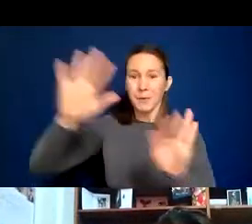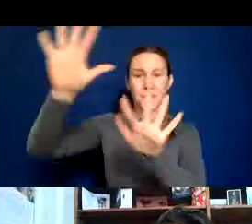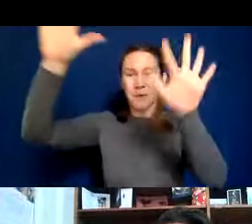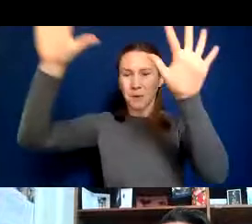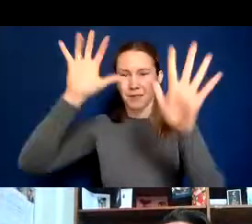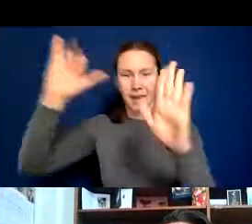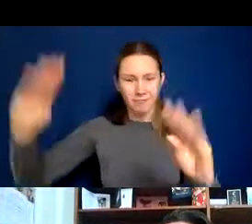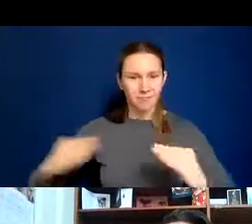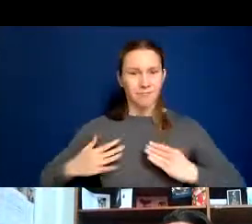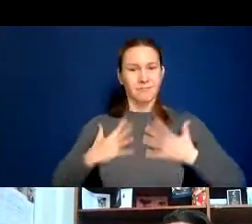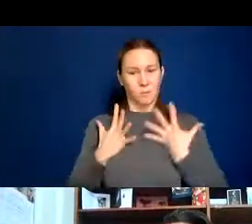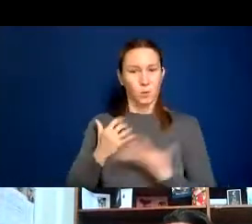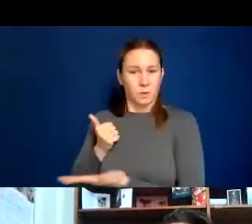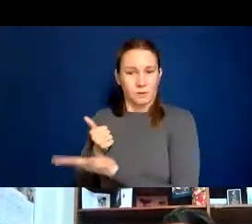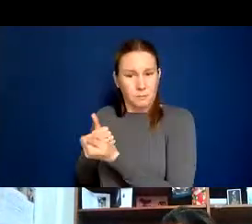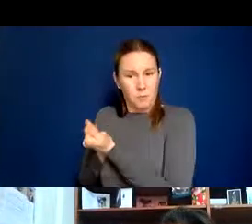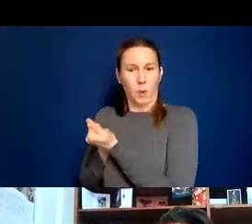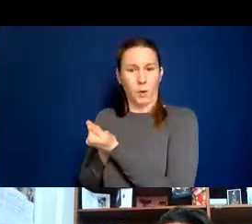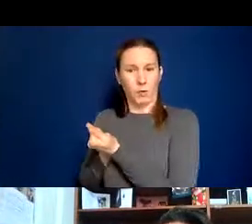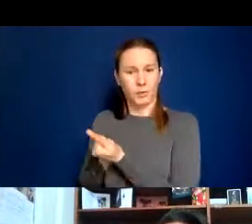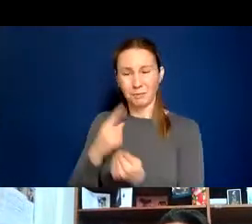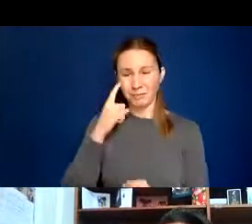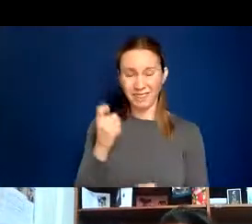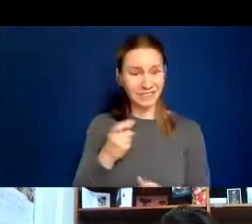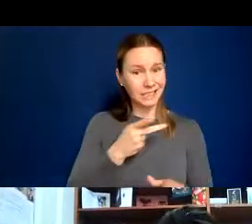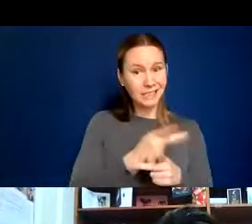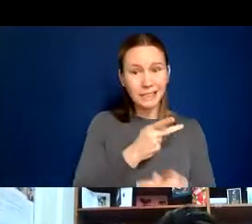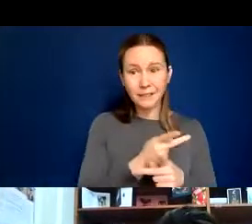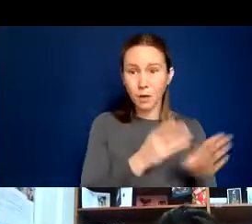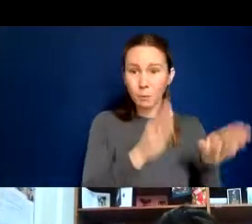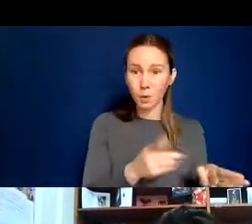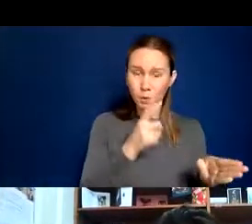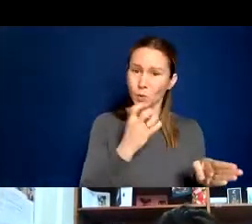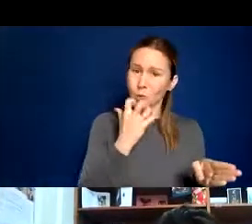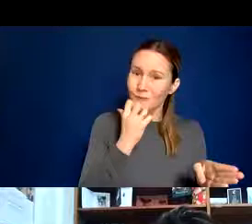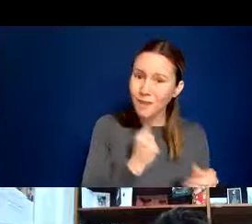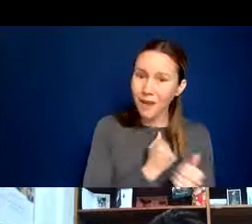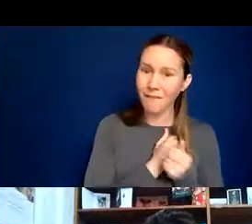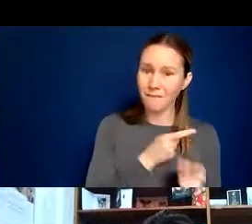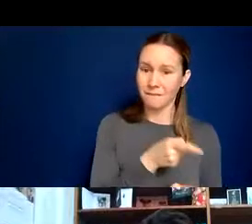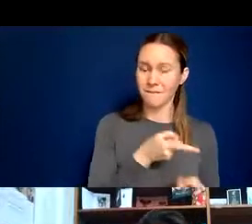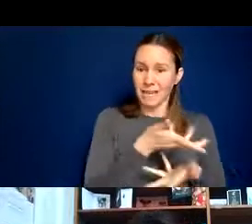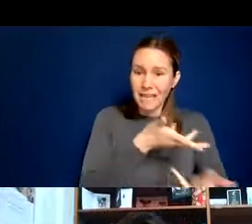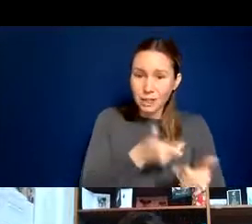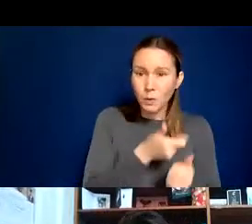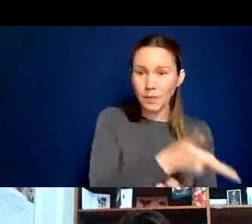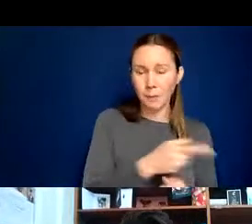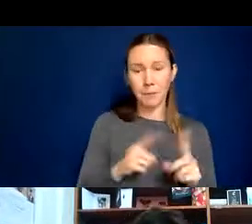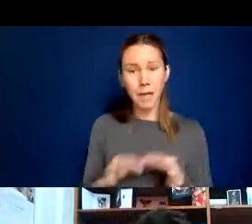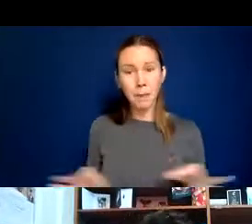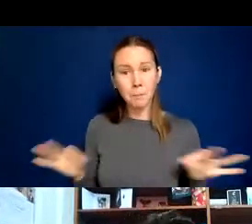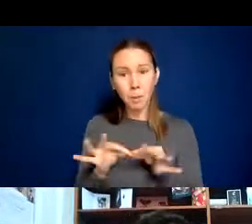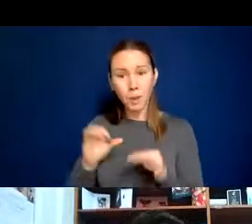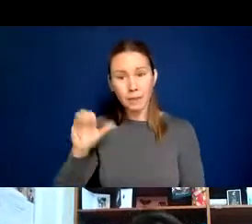big part of caring for your loved one and engaging them is you being cared for